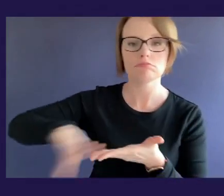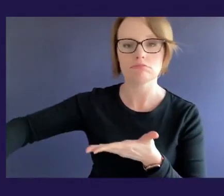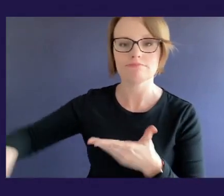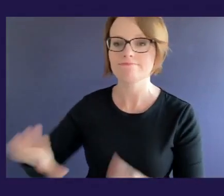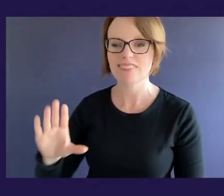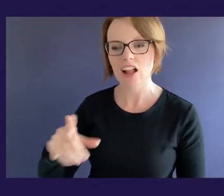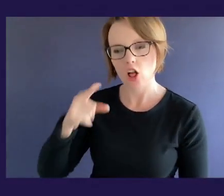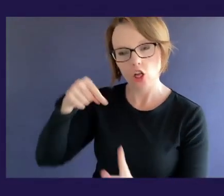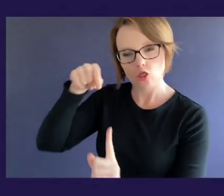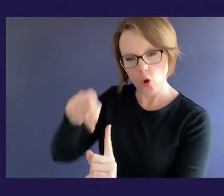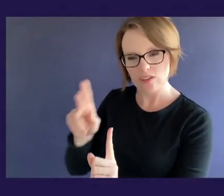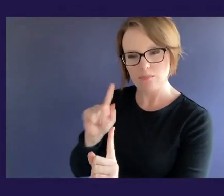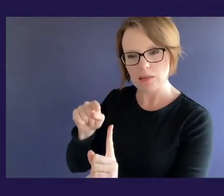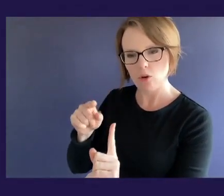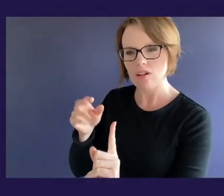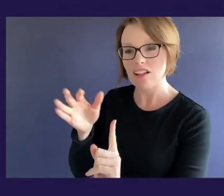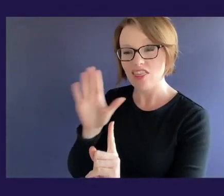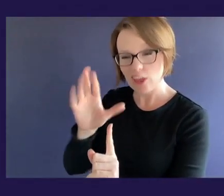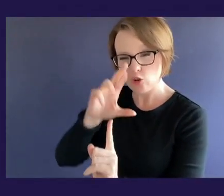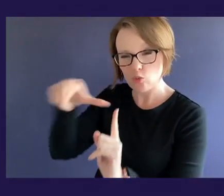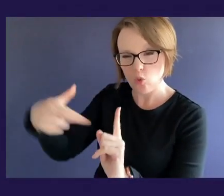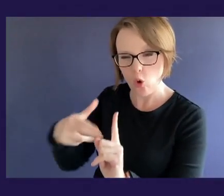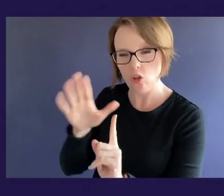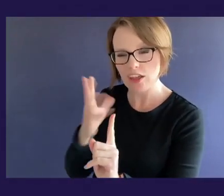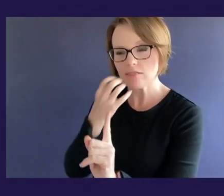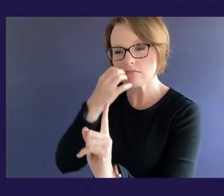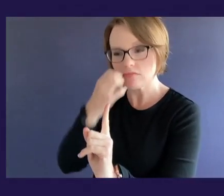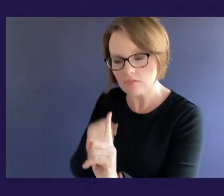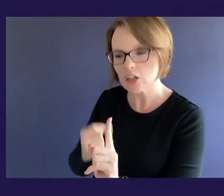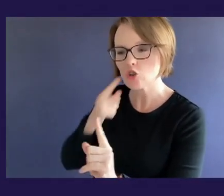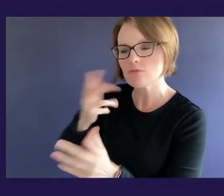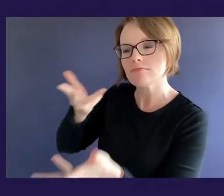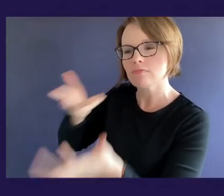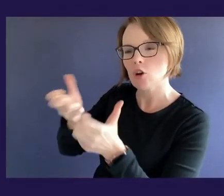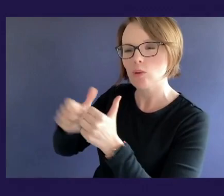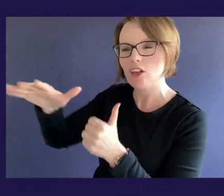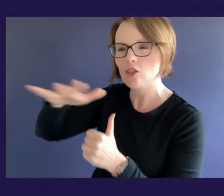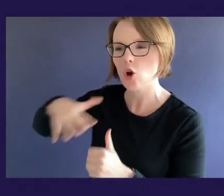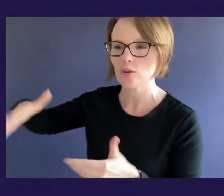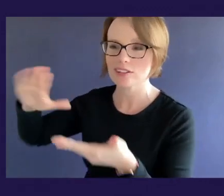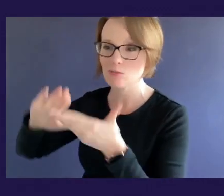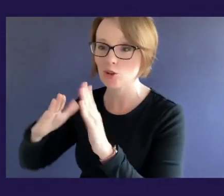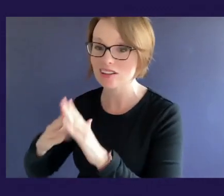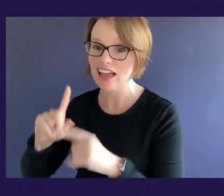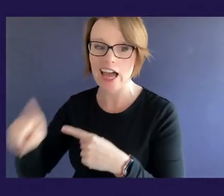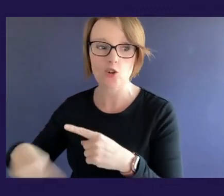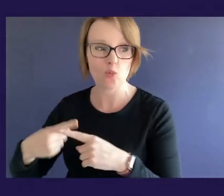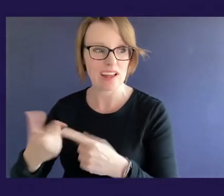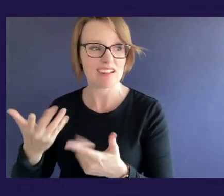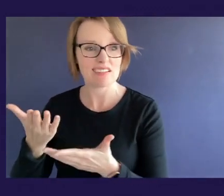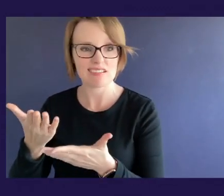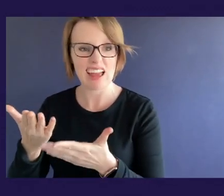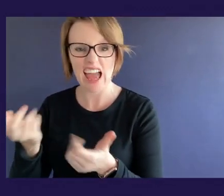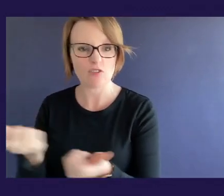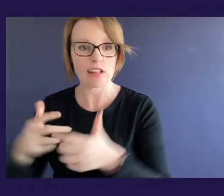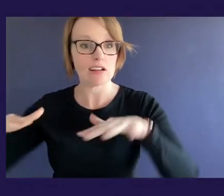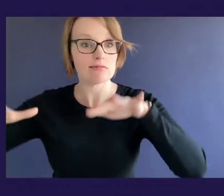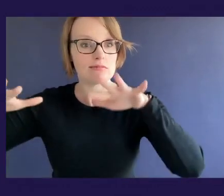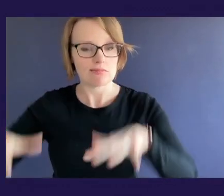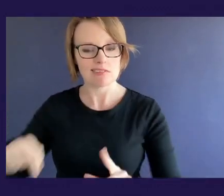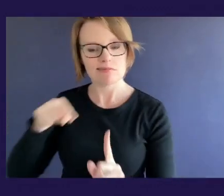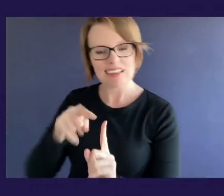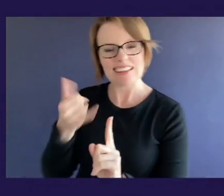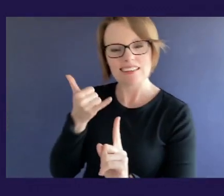with the community day in and day out, and especially in quiet times like this, as we've stressed all through the last 2 days. So thank you. And